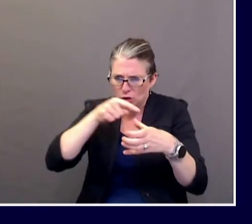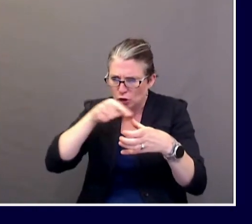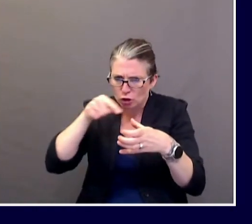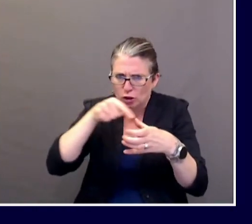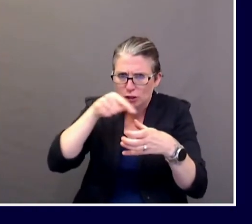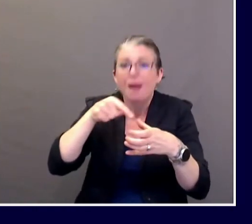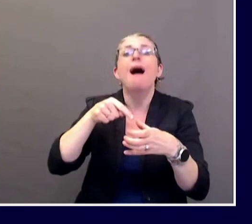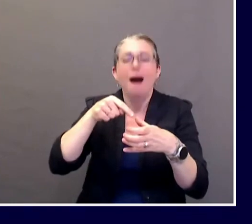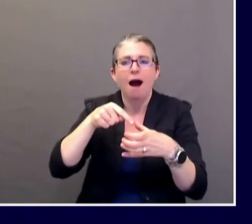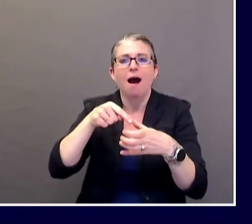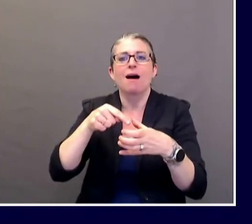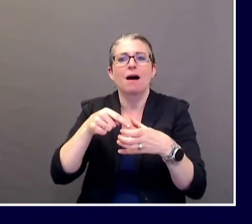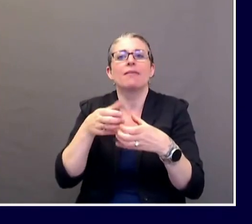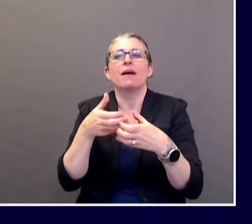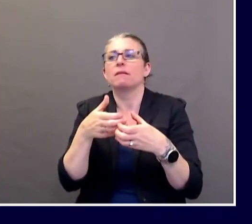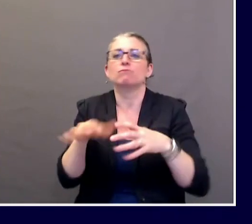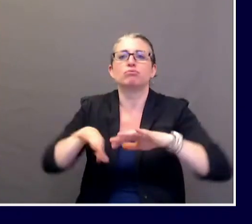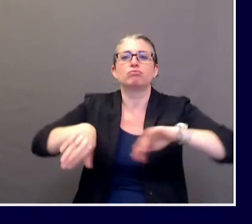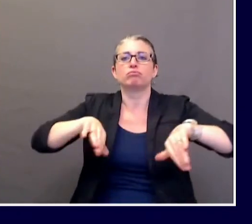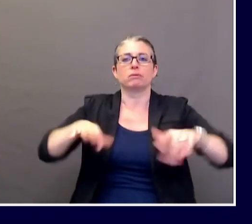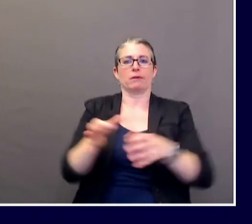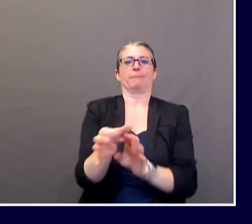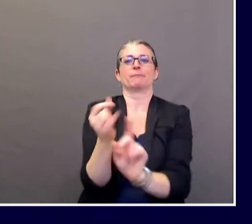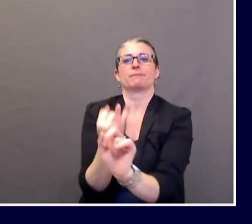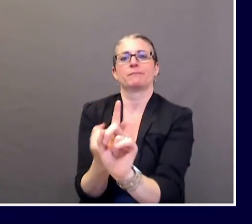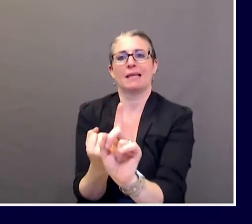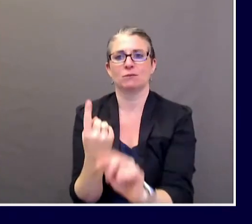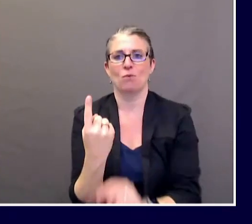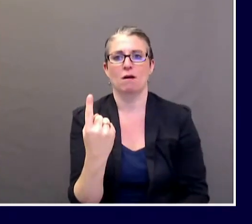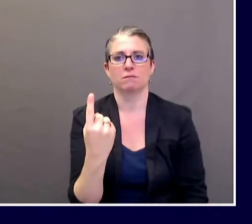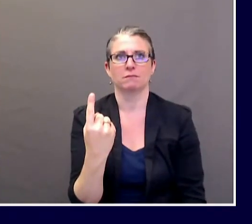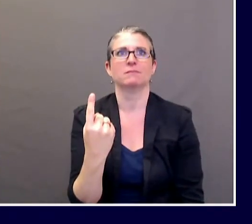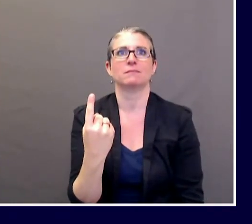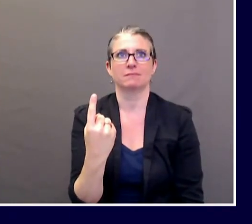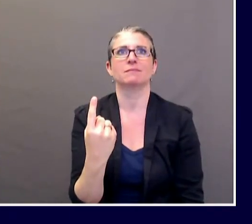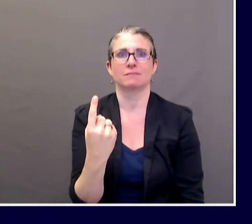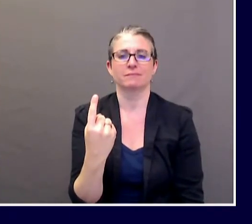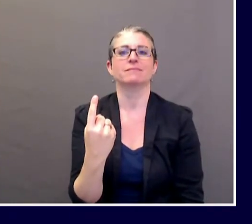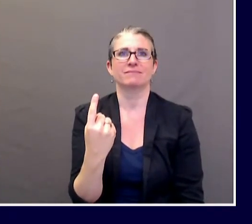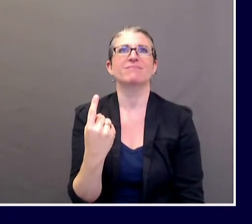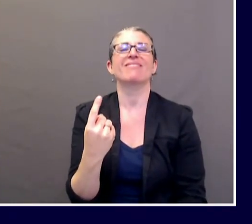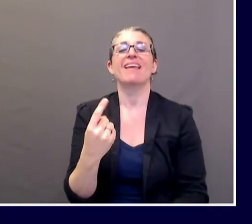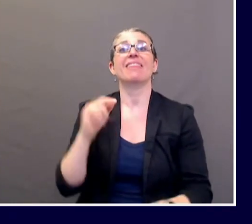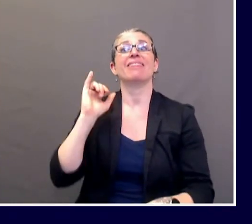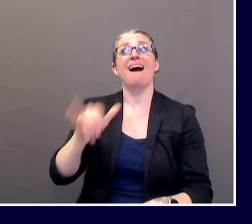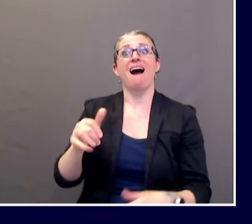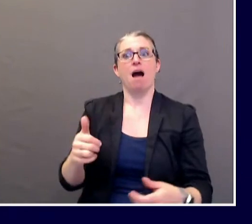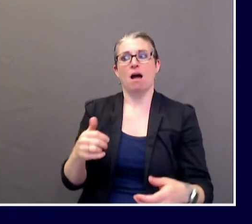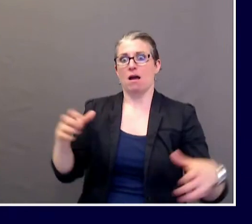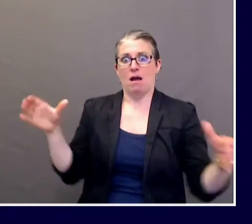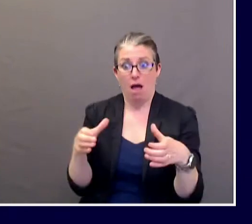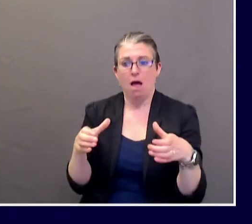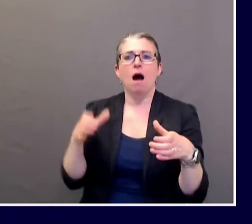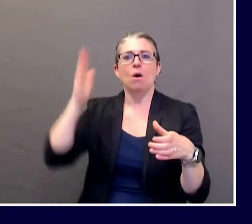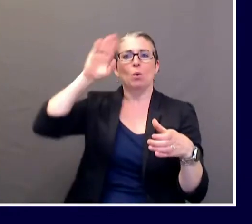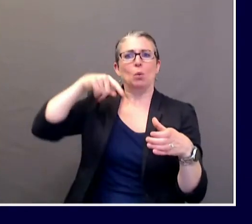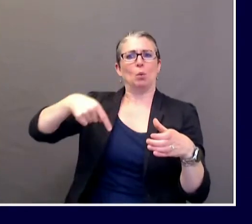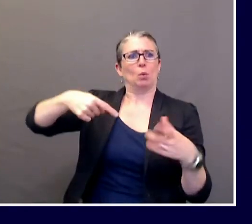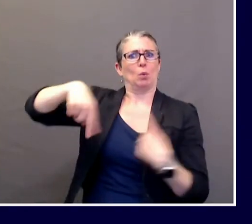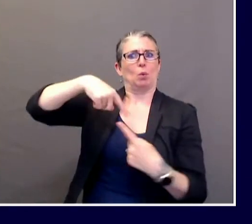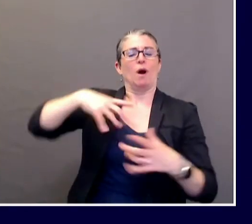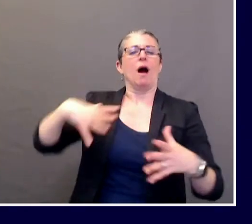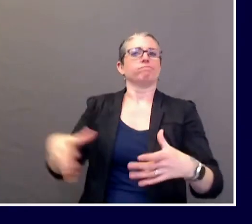schools and returning to in-person learning. Schools have also used symptom screening, physical distancing, and